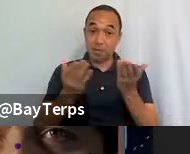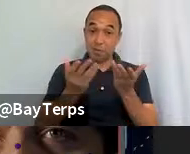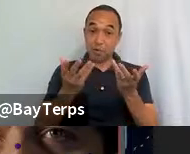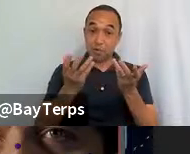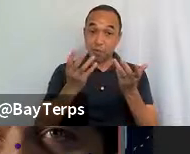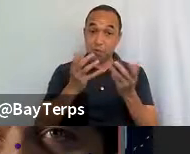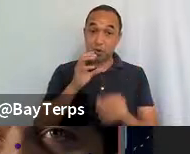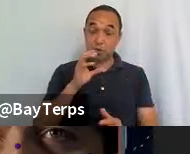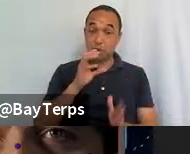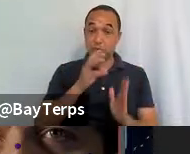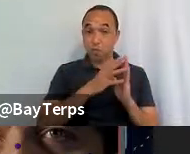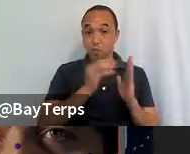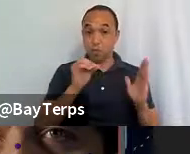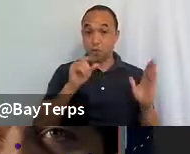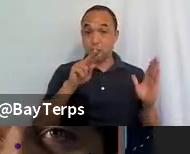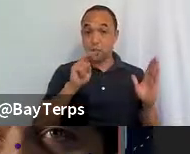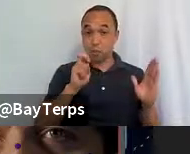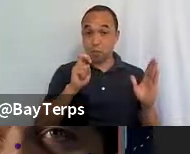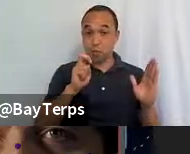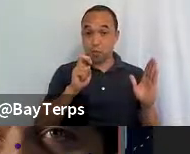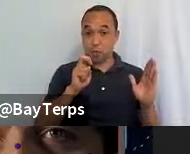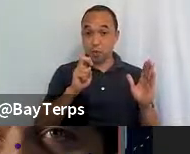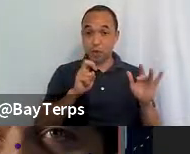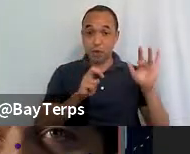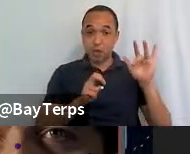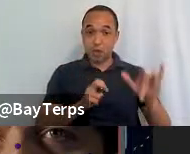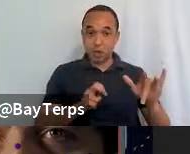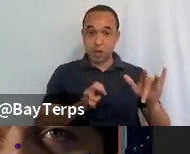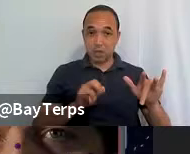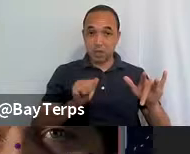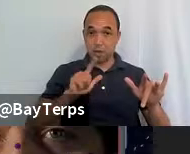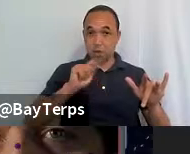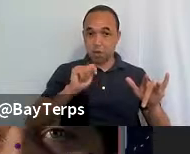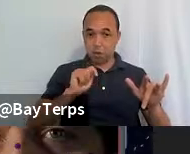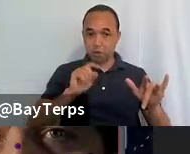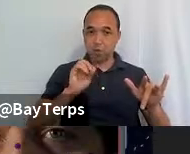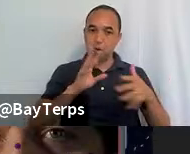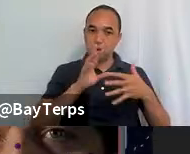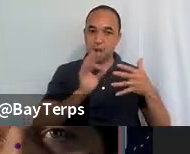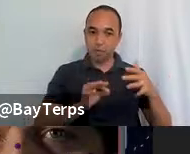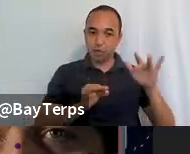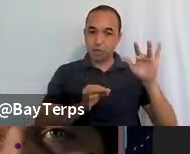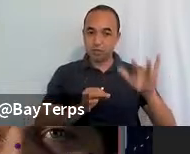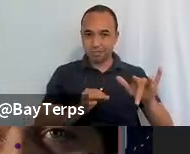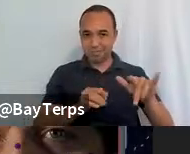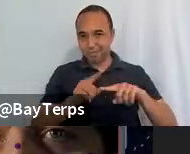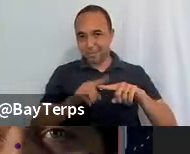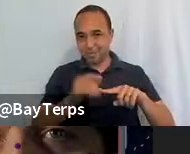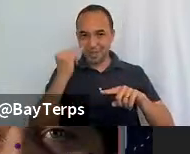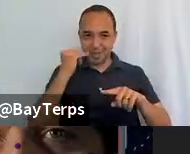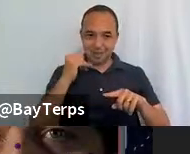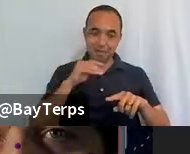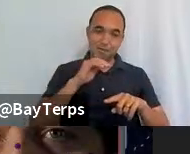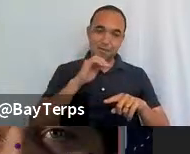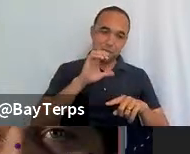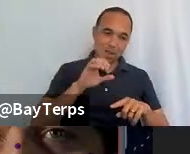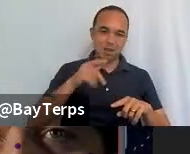holding down the Option or Alt key, depending upon if you are on a Mac or a